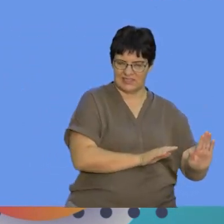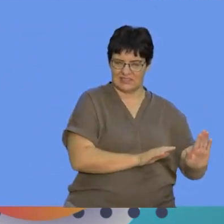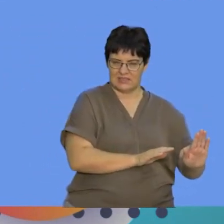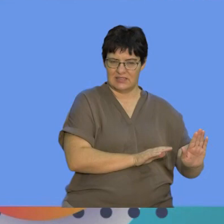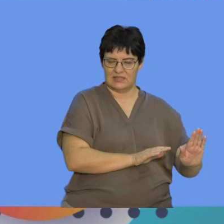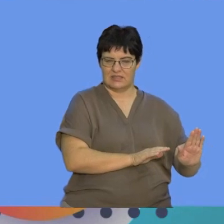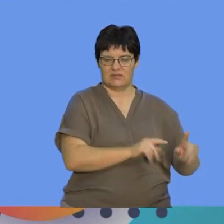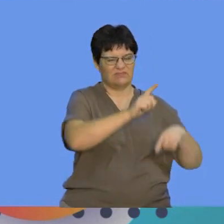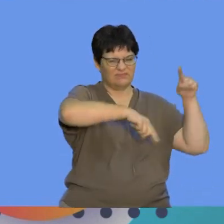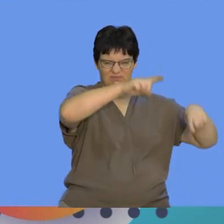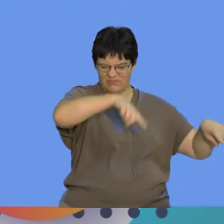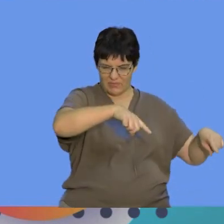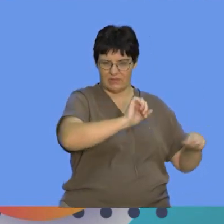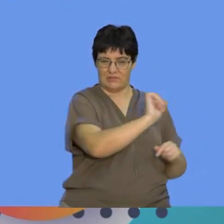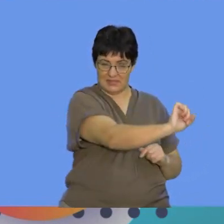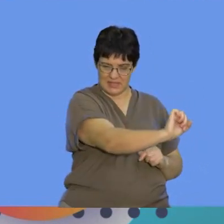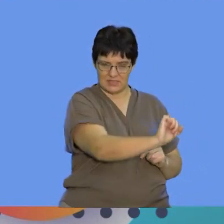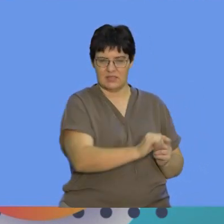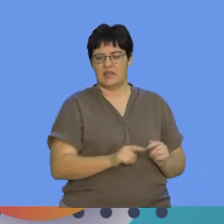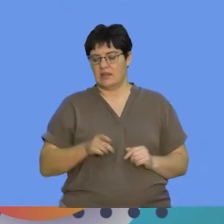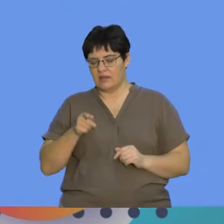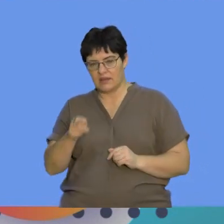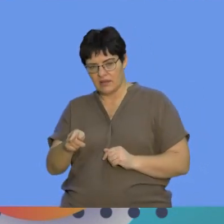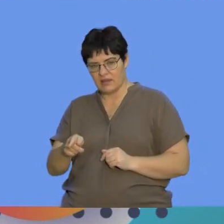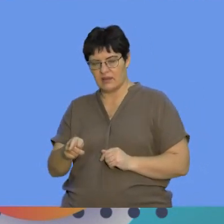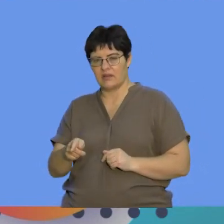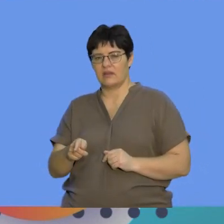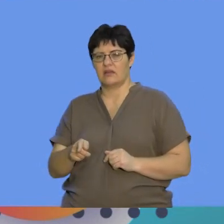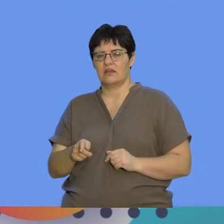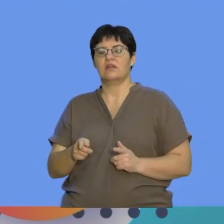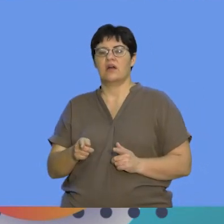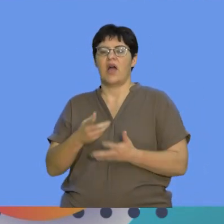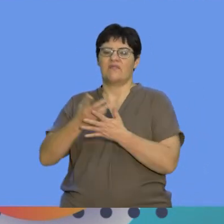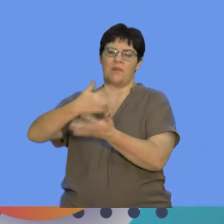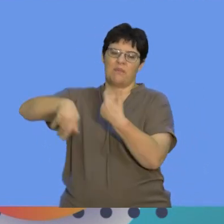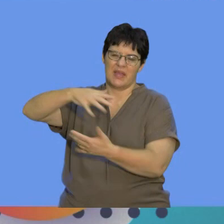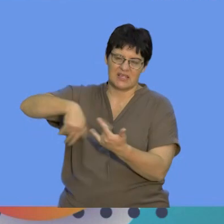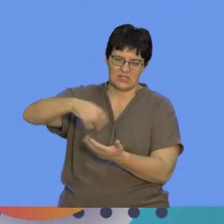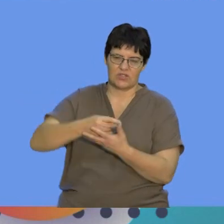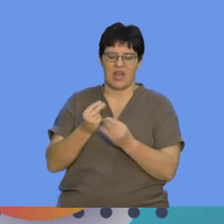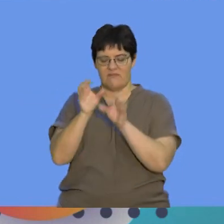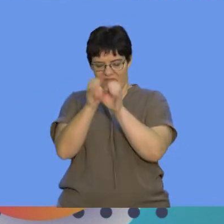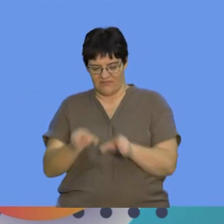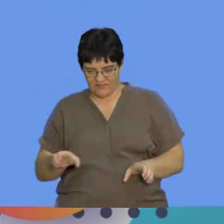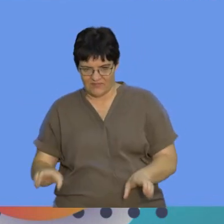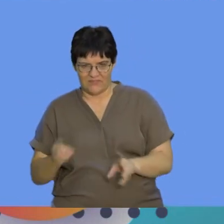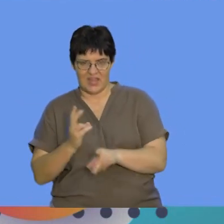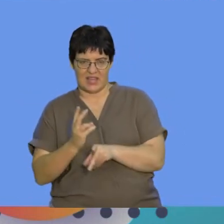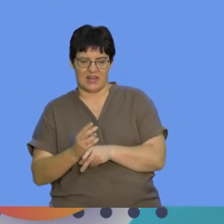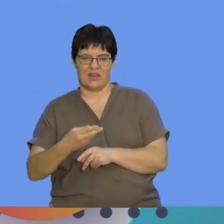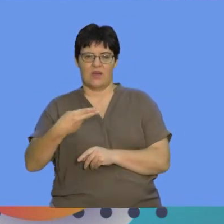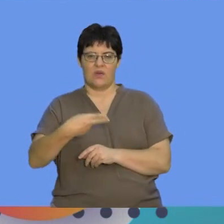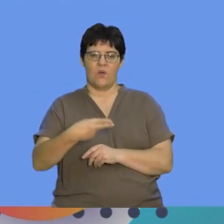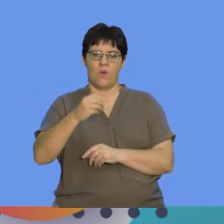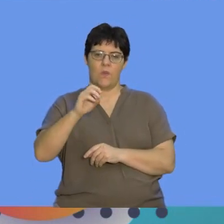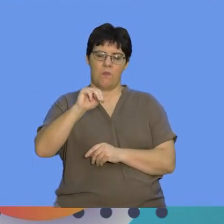variations of pure substances, while in terms of impure, we've got mixtures, which have got two categories, which is the heterogeneous as